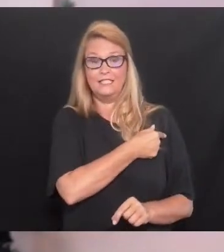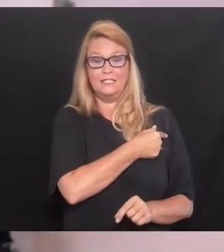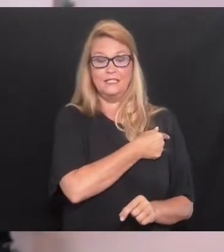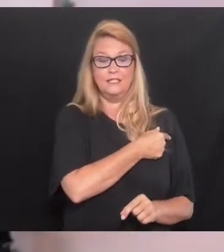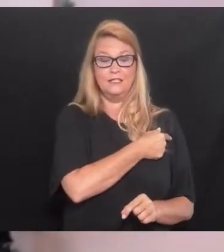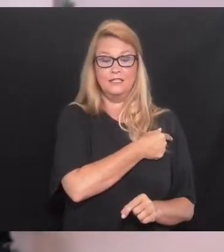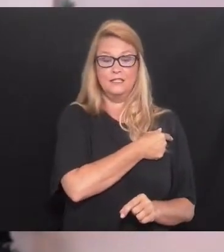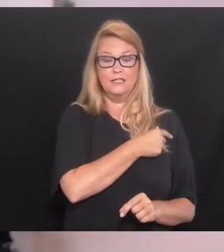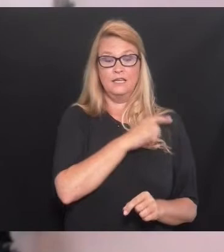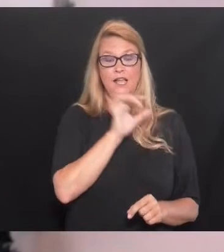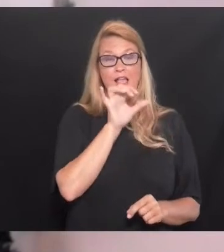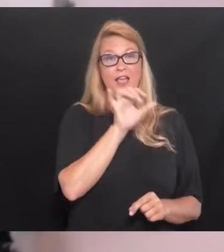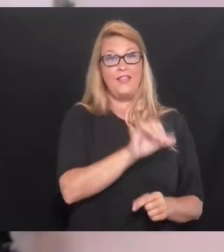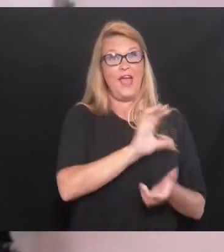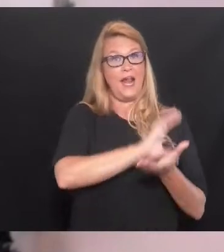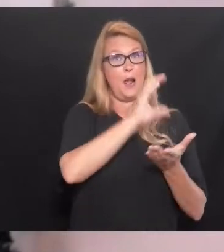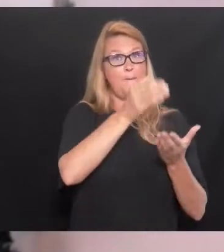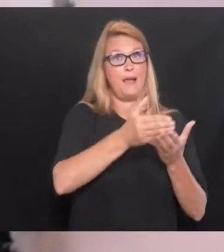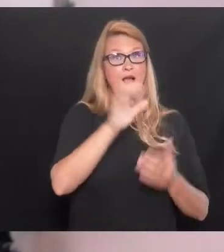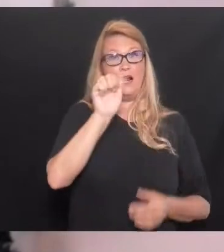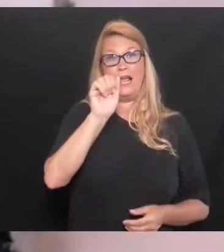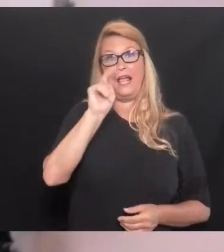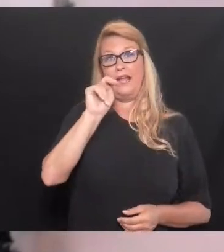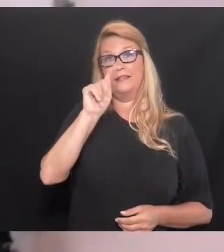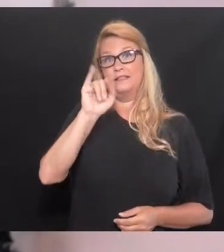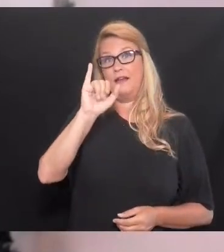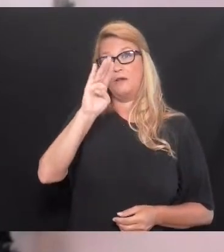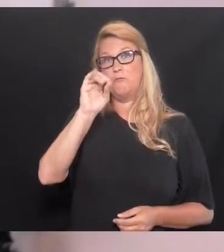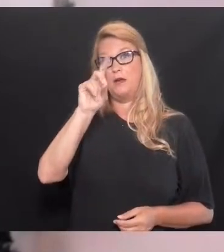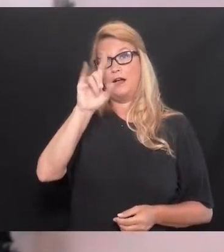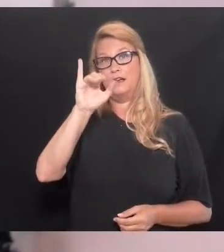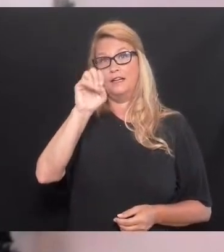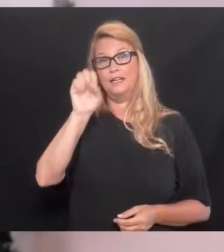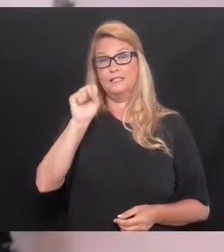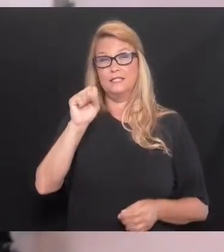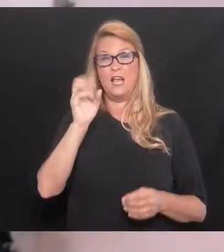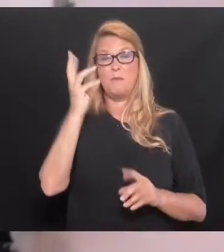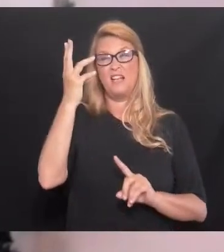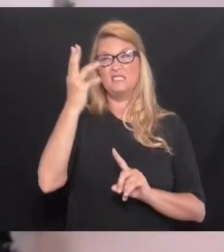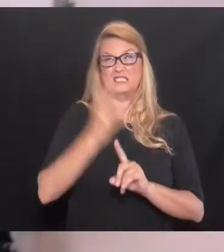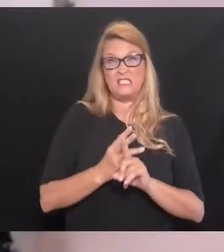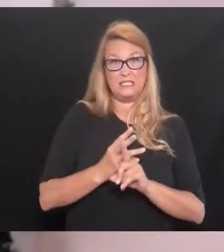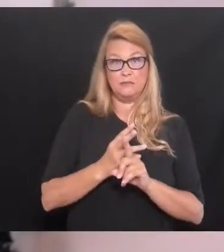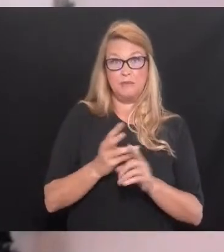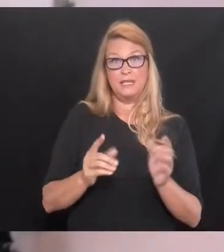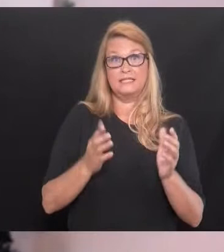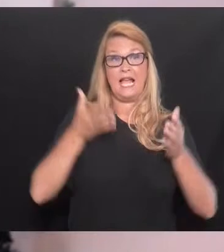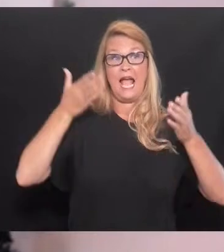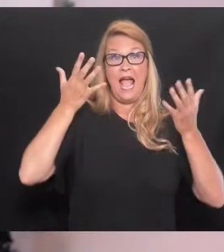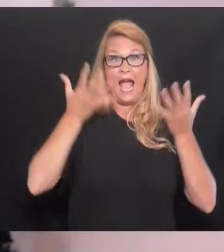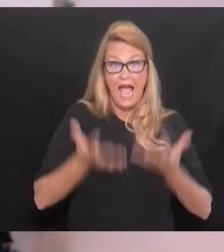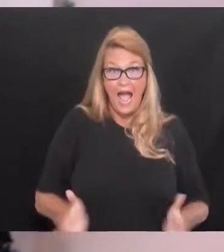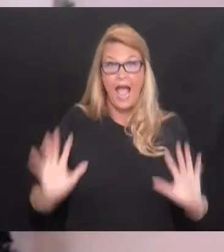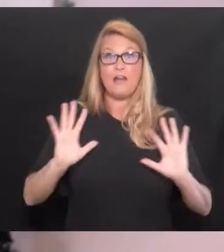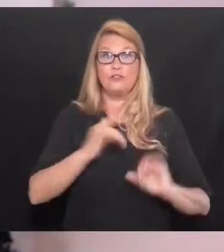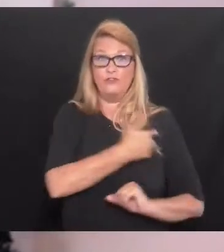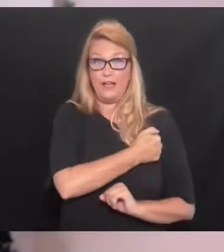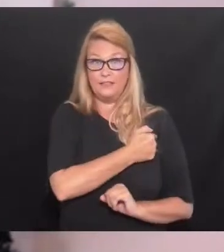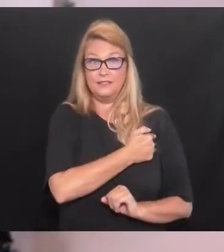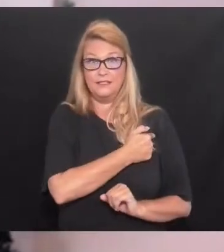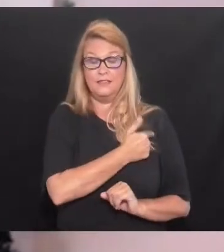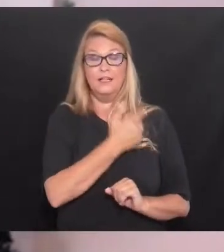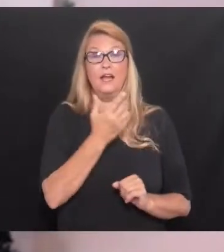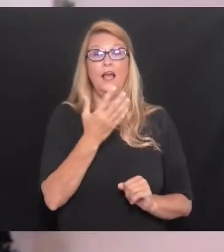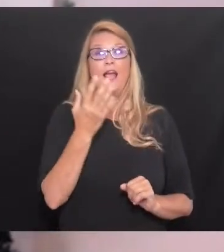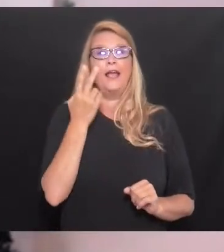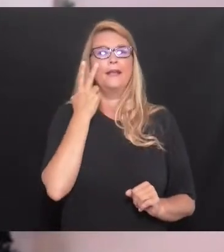of antibodies that are present at about 6 months or so after the initial vaccination, and the